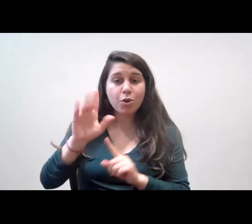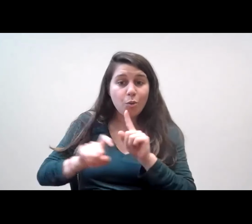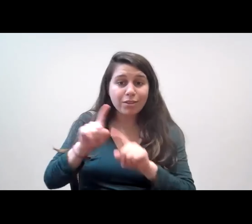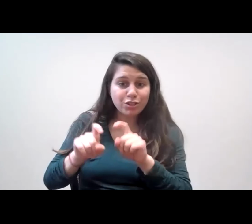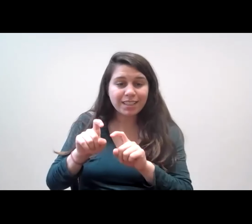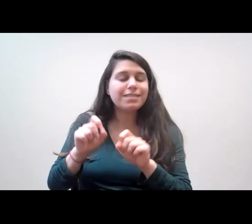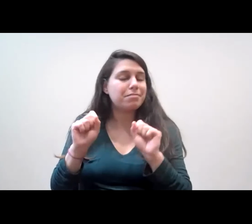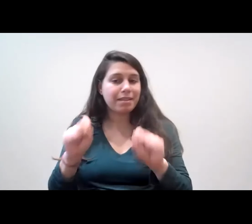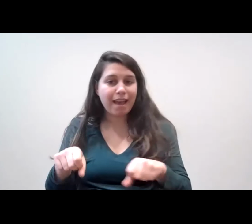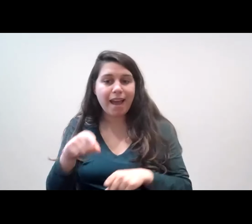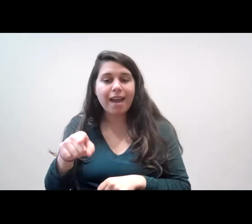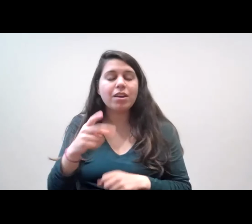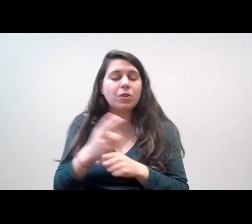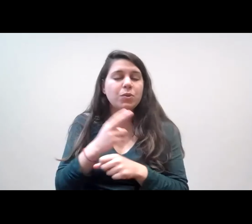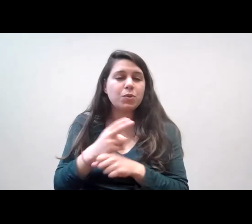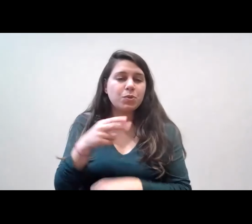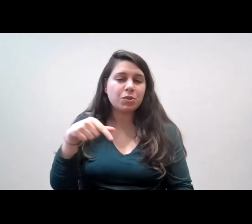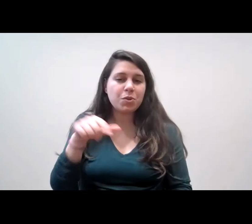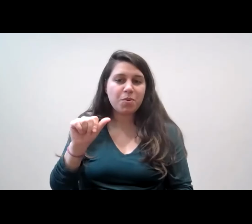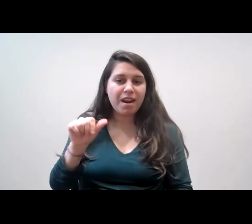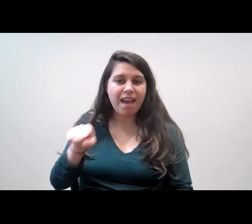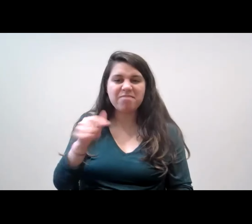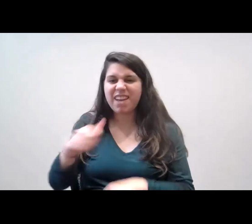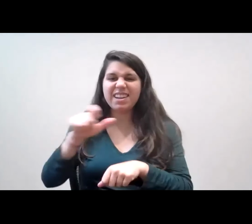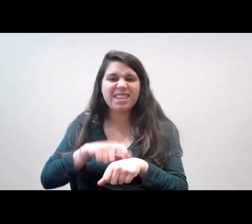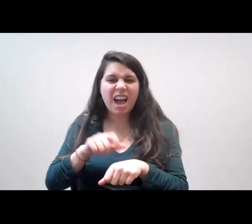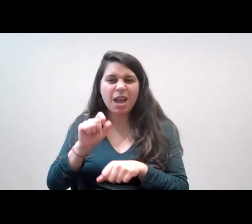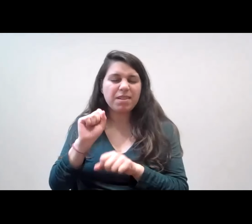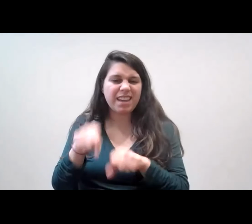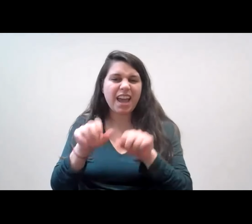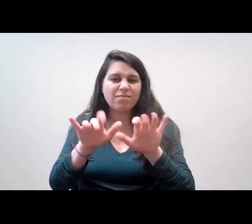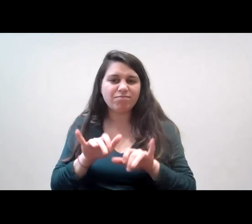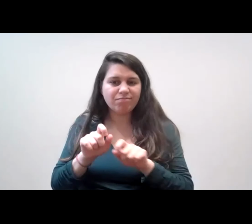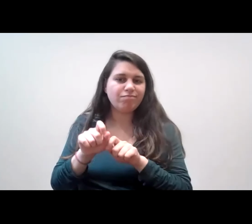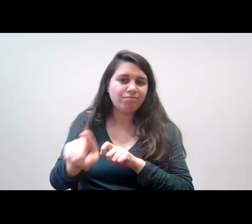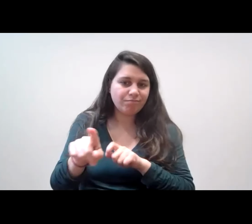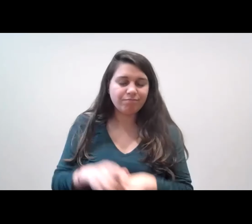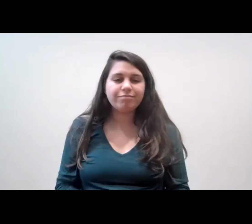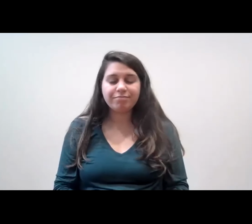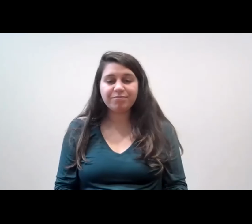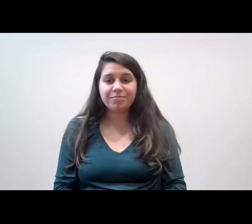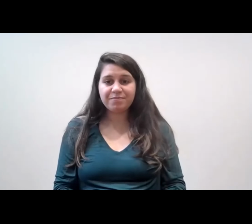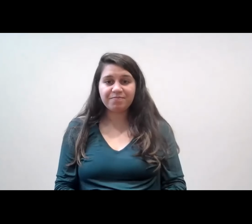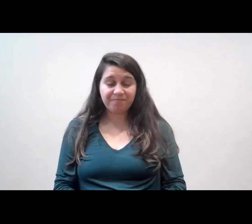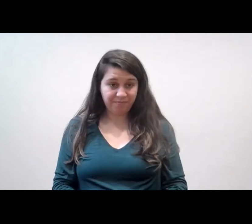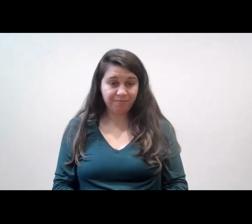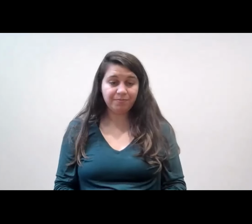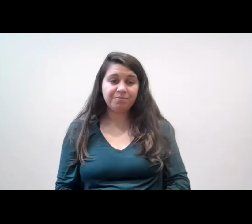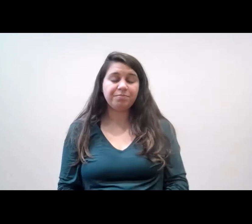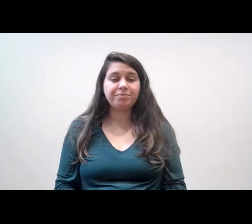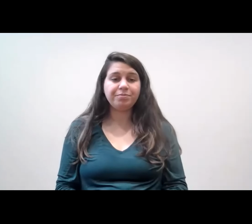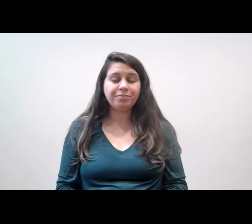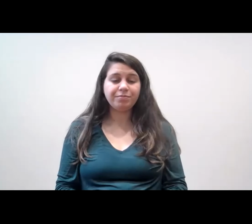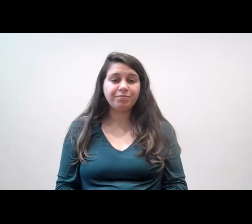we invite you to put those questions at any time during the course of the presentation into the Q&A box at the bottom